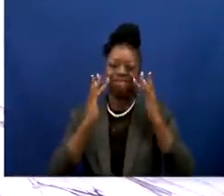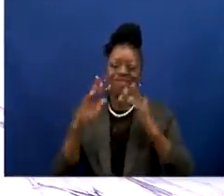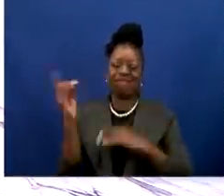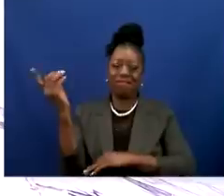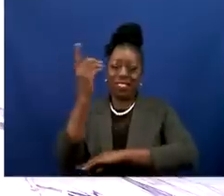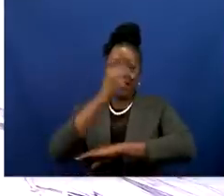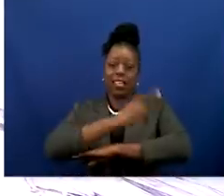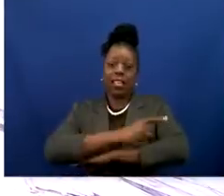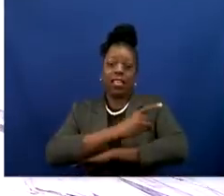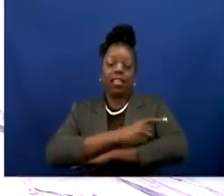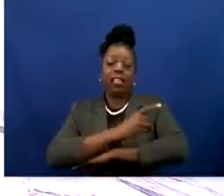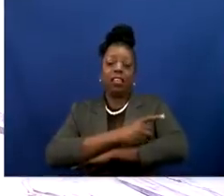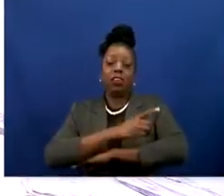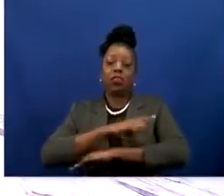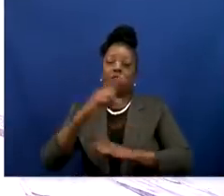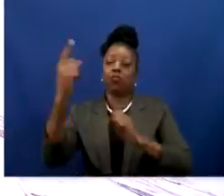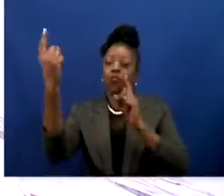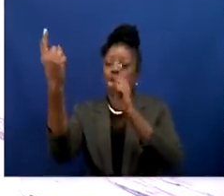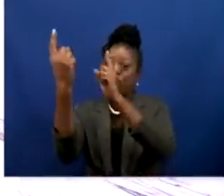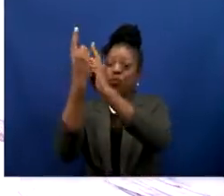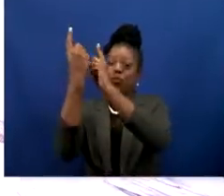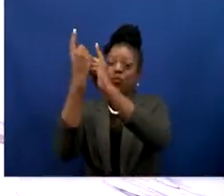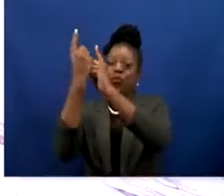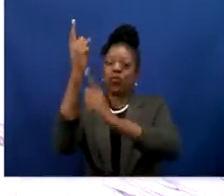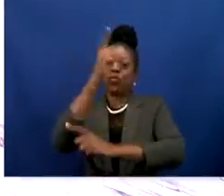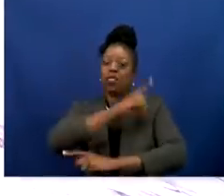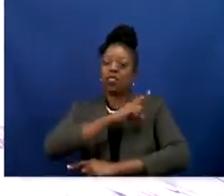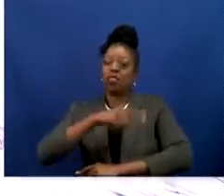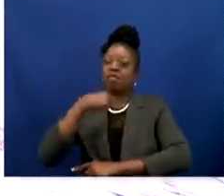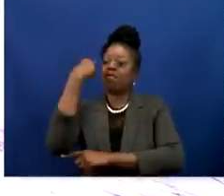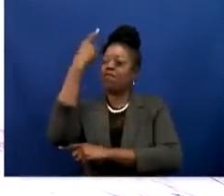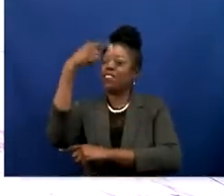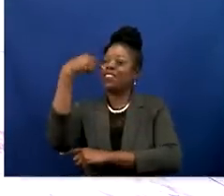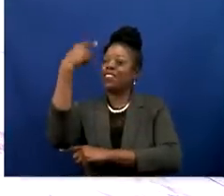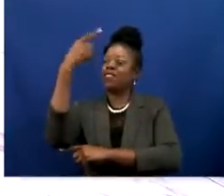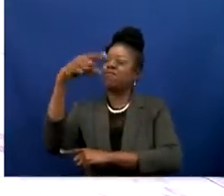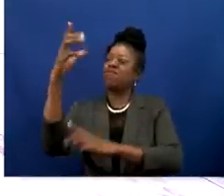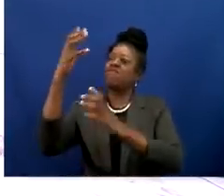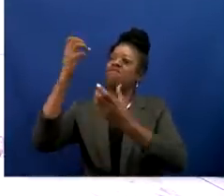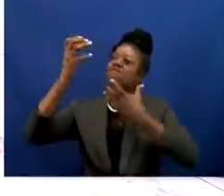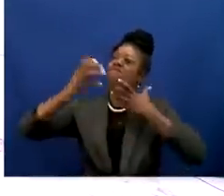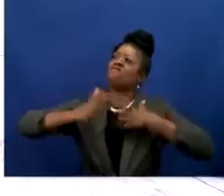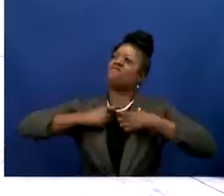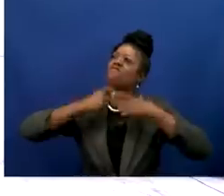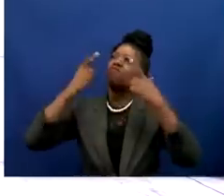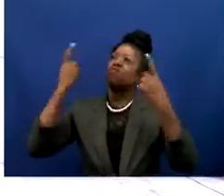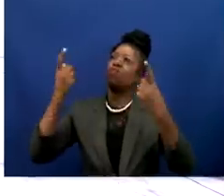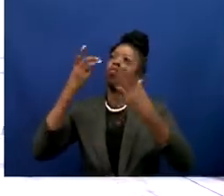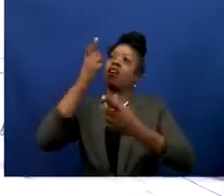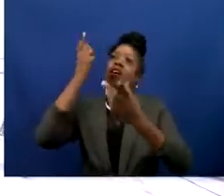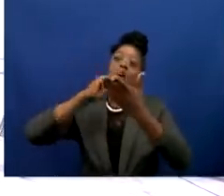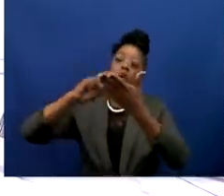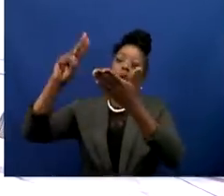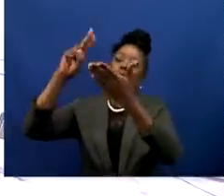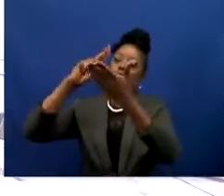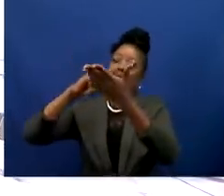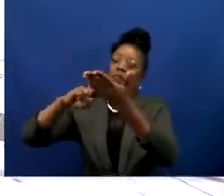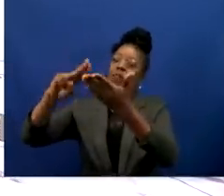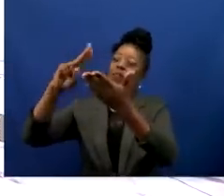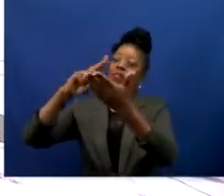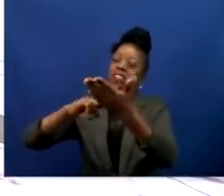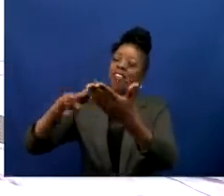day when we meet the Lord face to face, and cry, holy, holy, holy to the Lord of